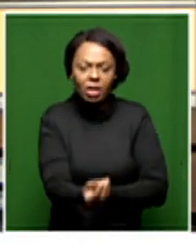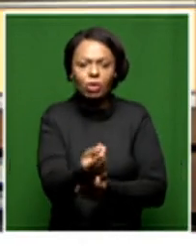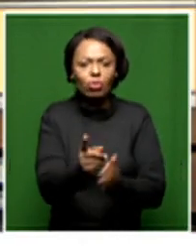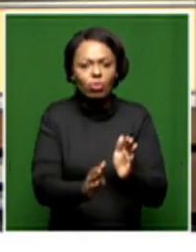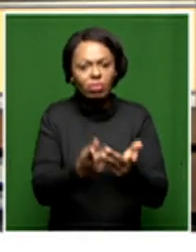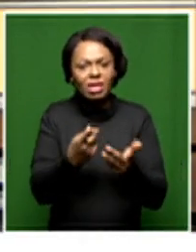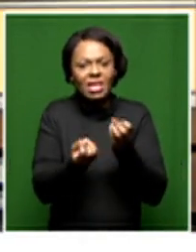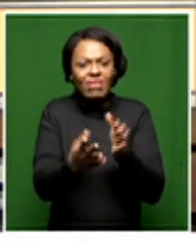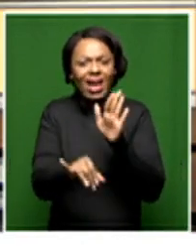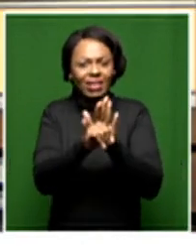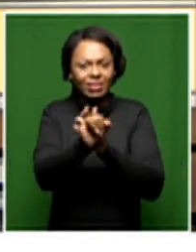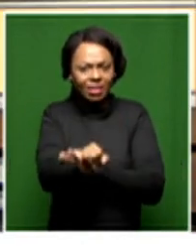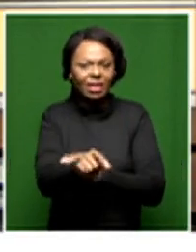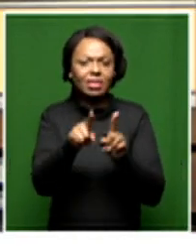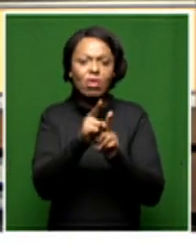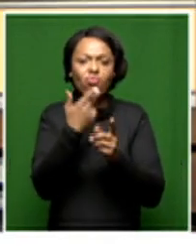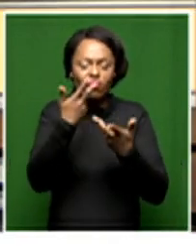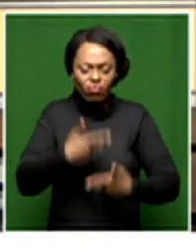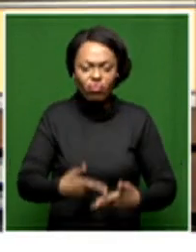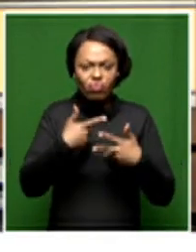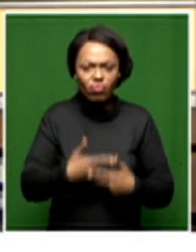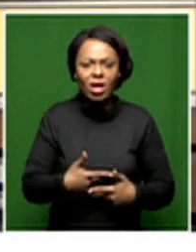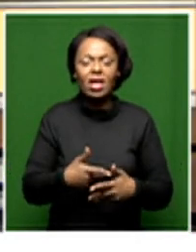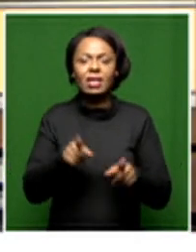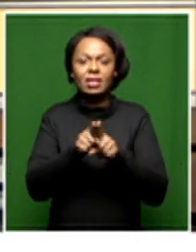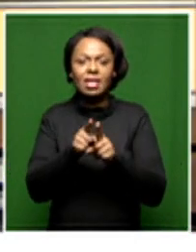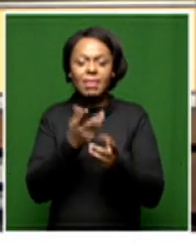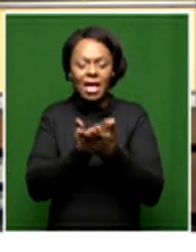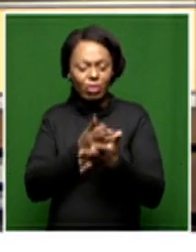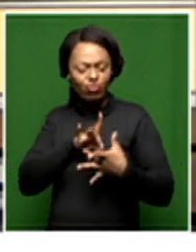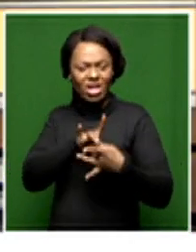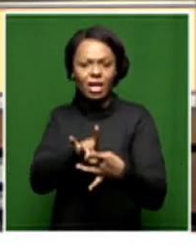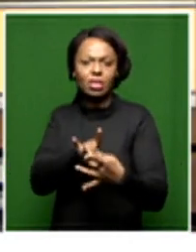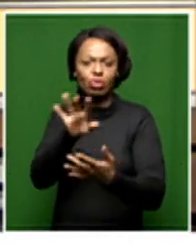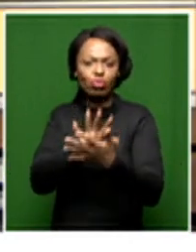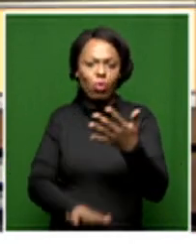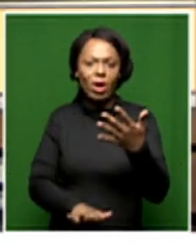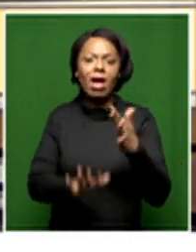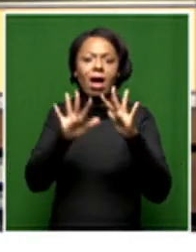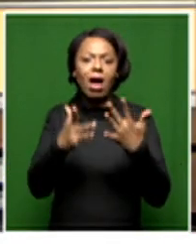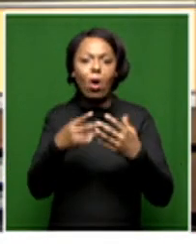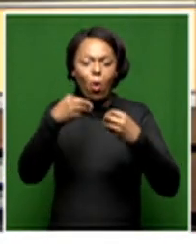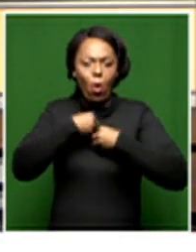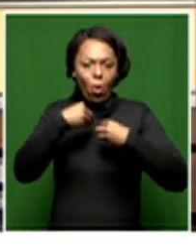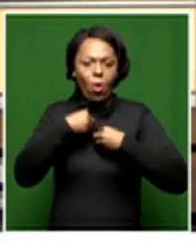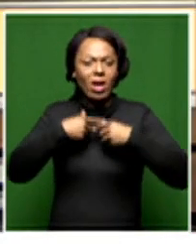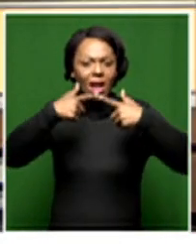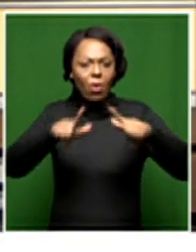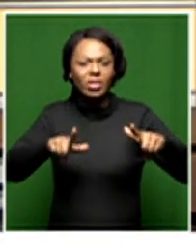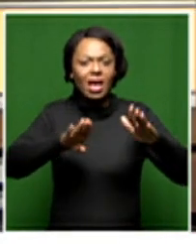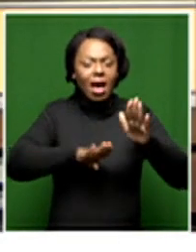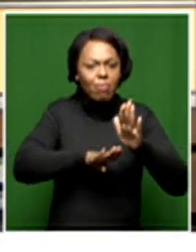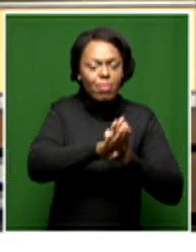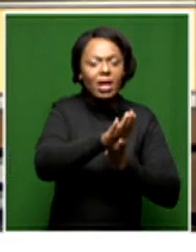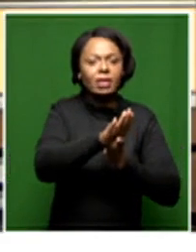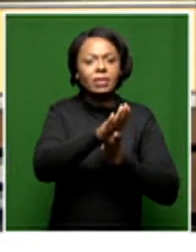embrace their identity, and see themselves in the stories, how does reading then in their own language help build their confidence, and